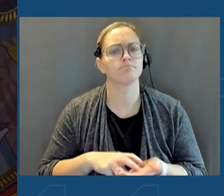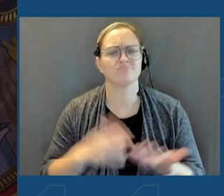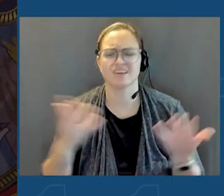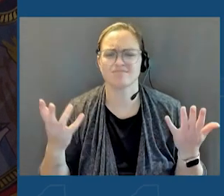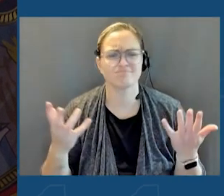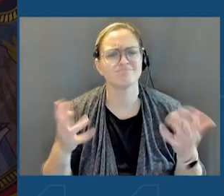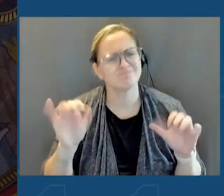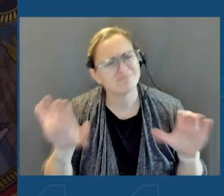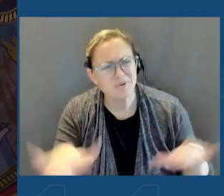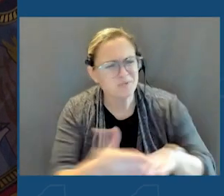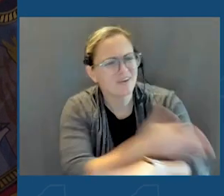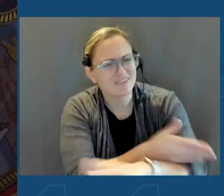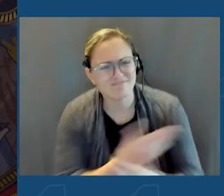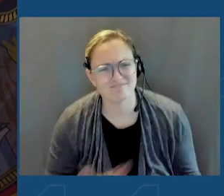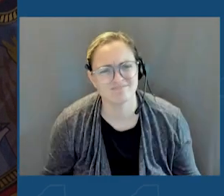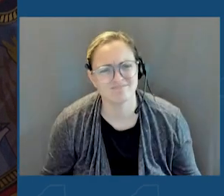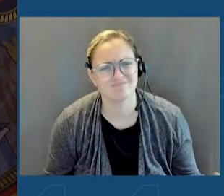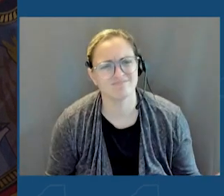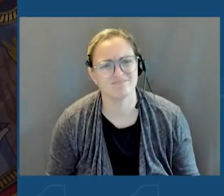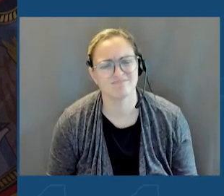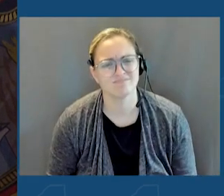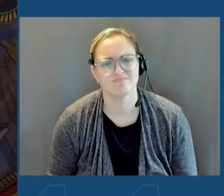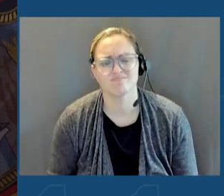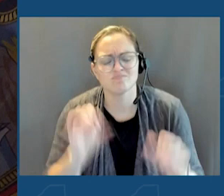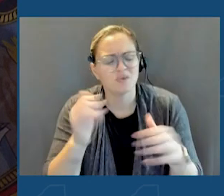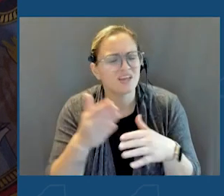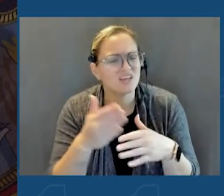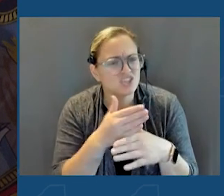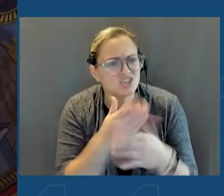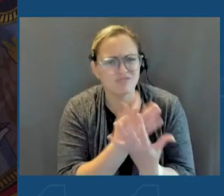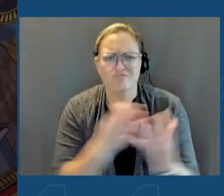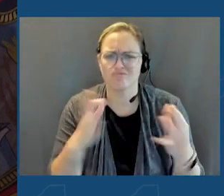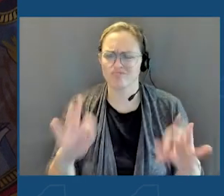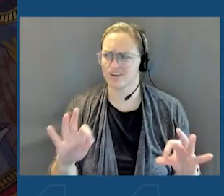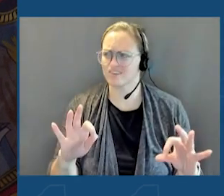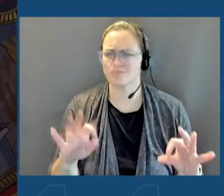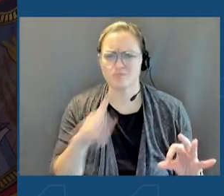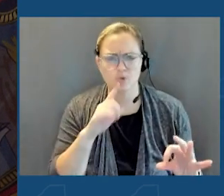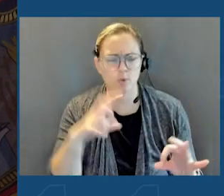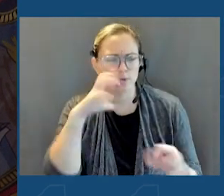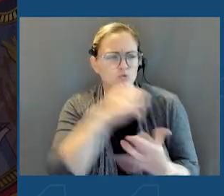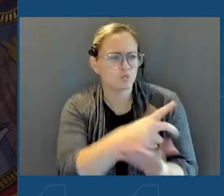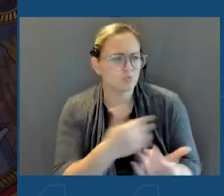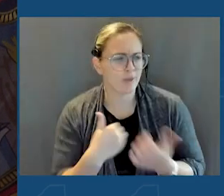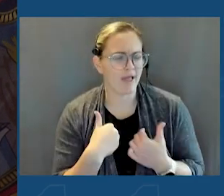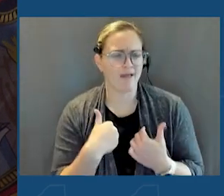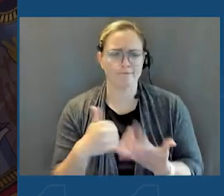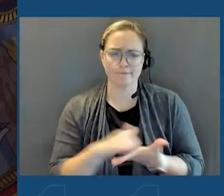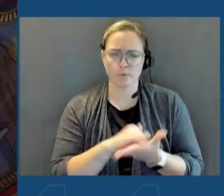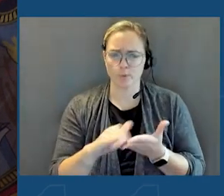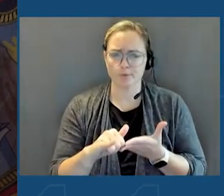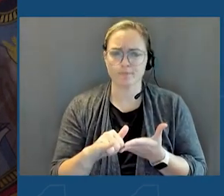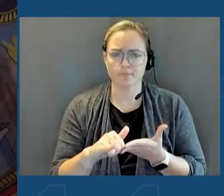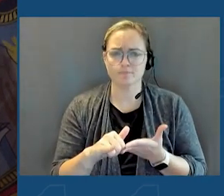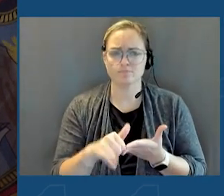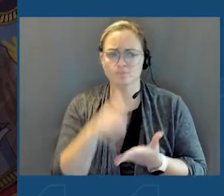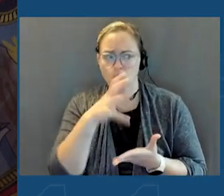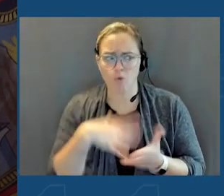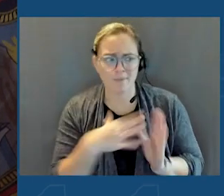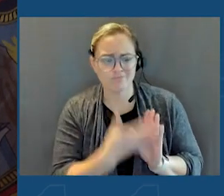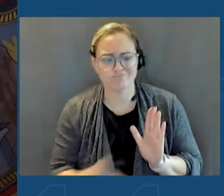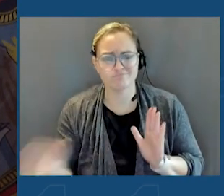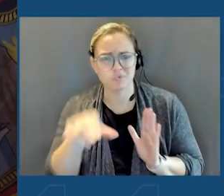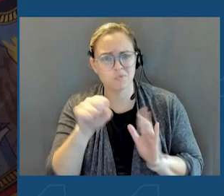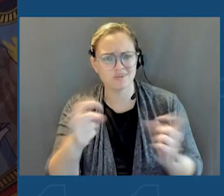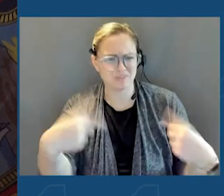do better, that we can share the freedoms that we take for granted here in New York with women all across this